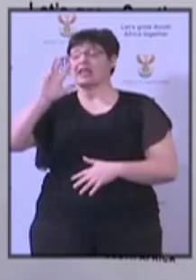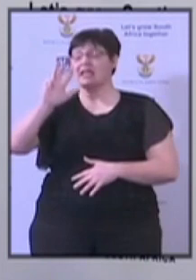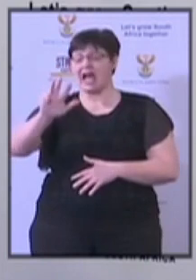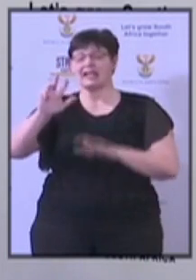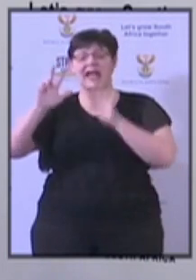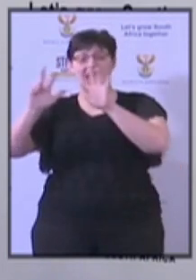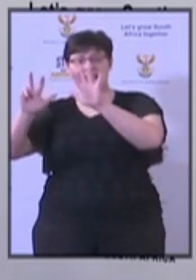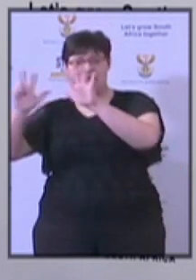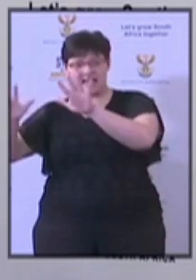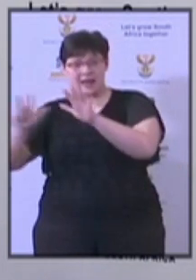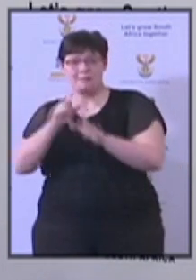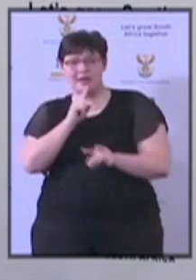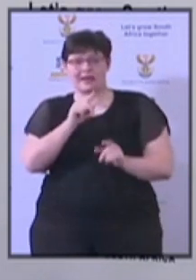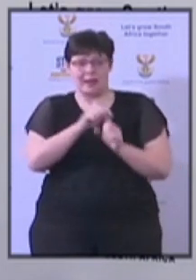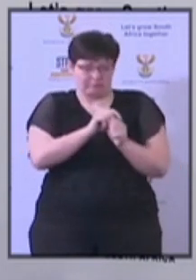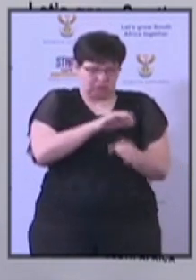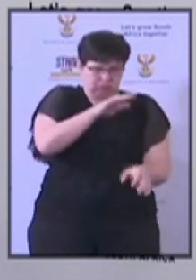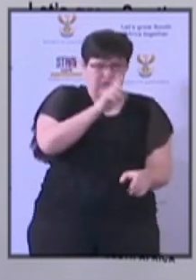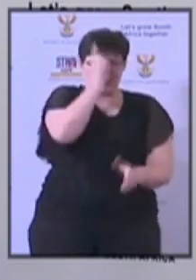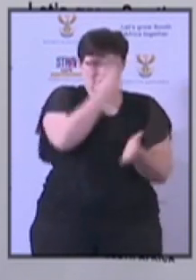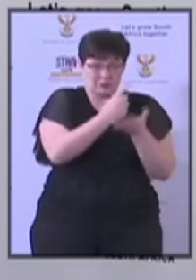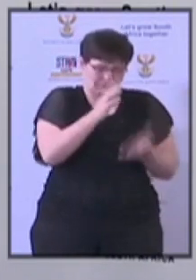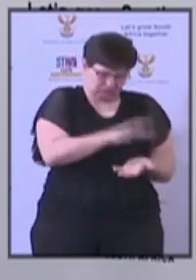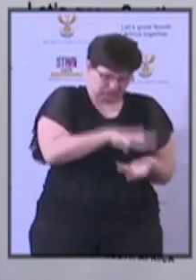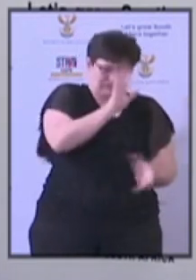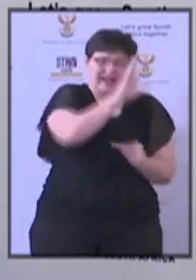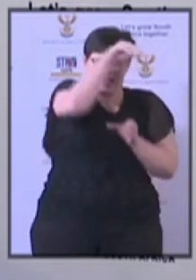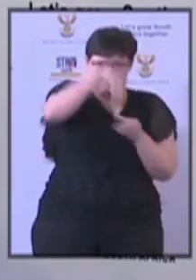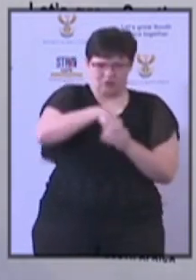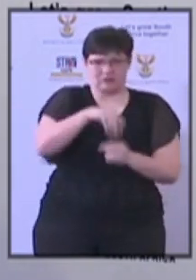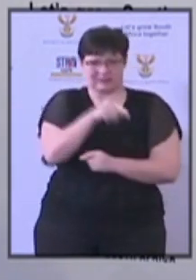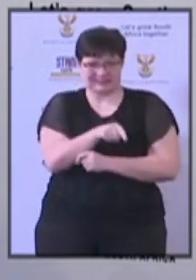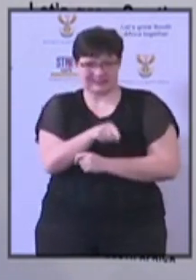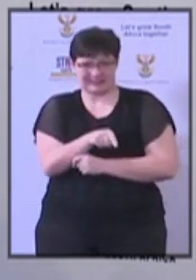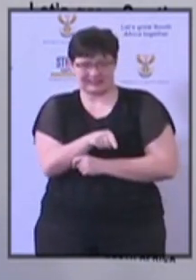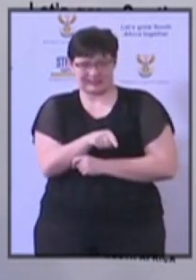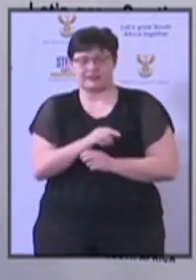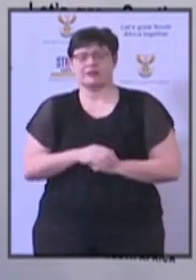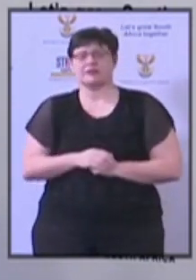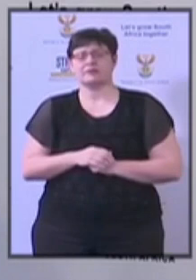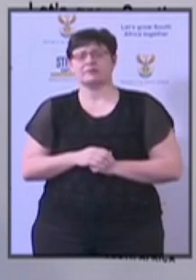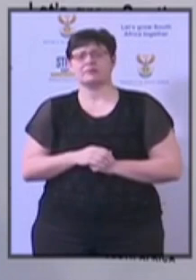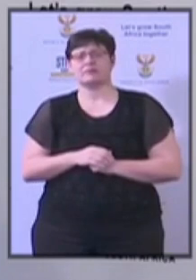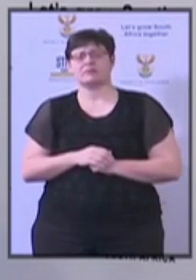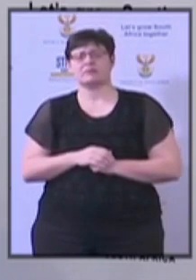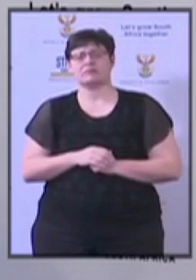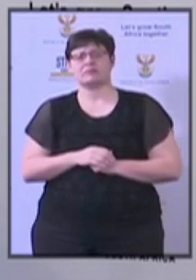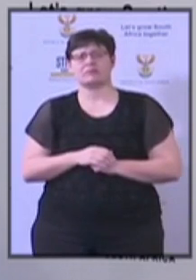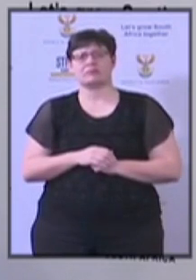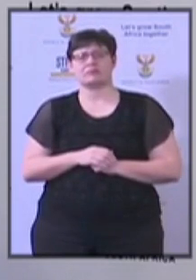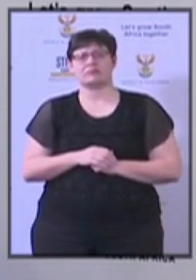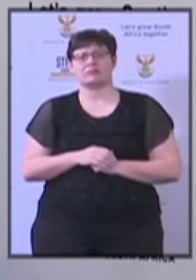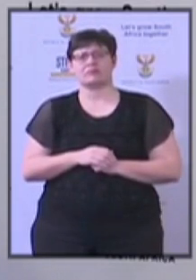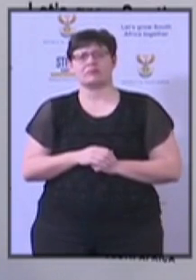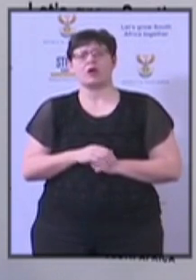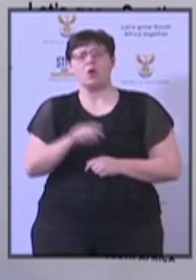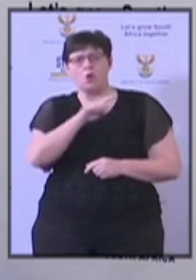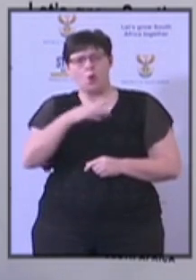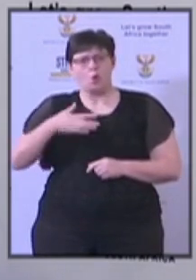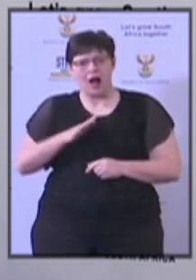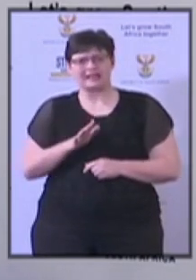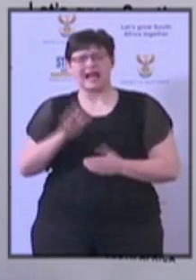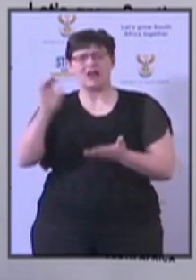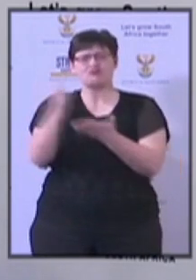366,988 is inclusive of the backlog. This also we work through it by making sure that we open our